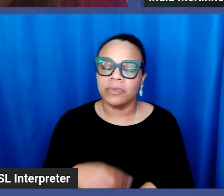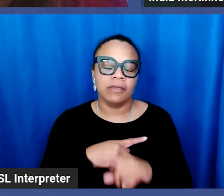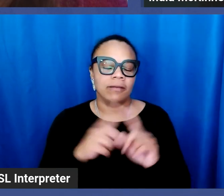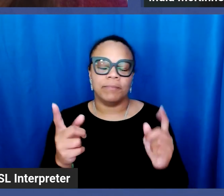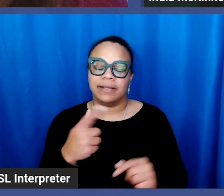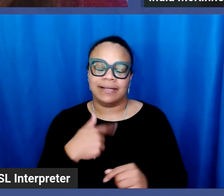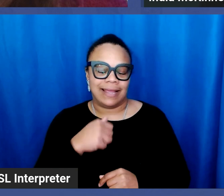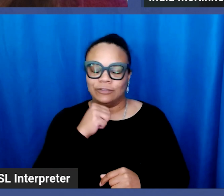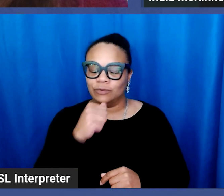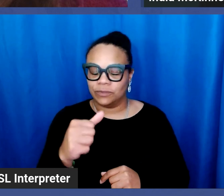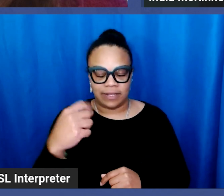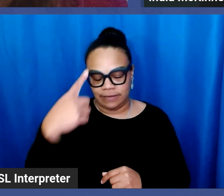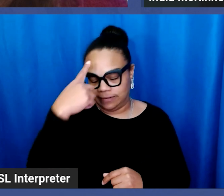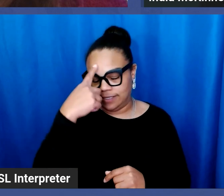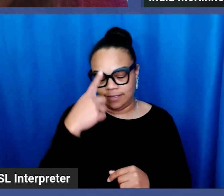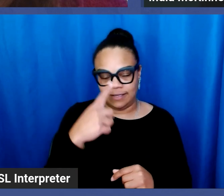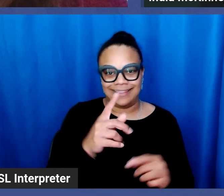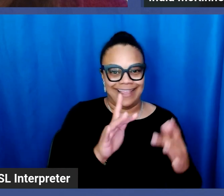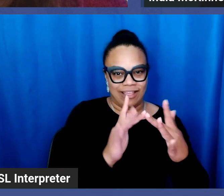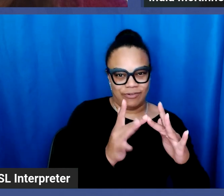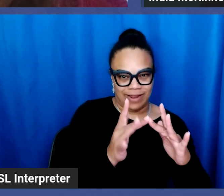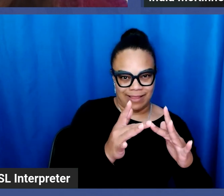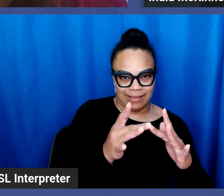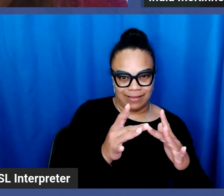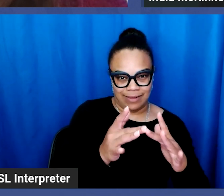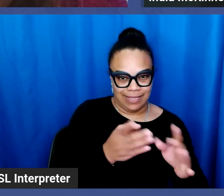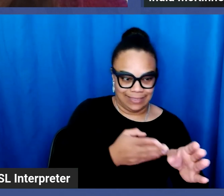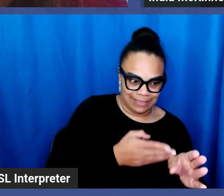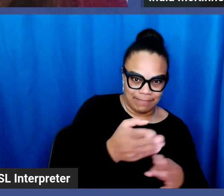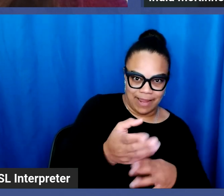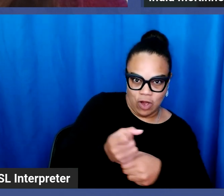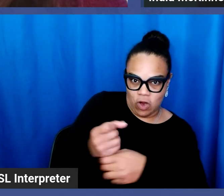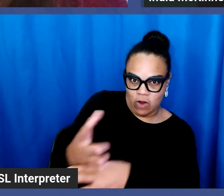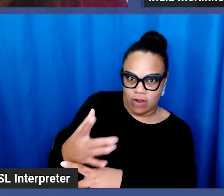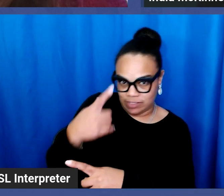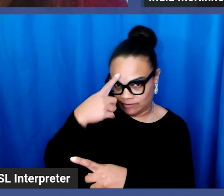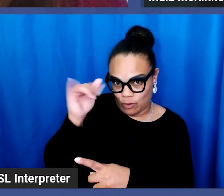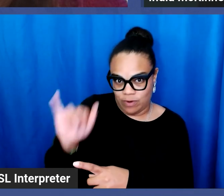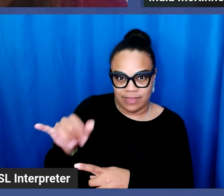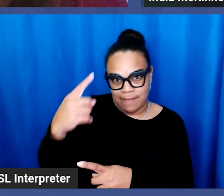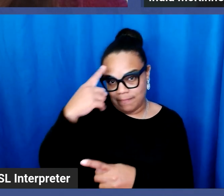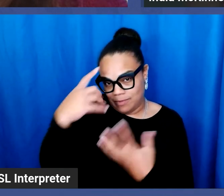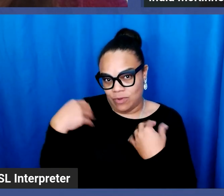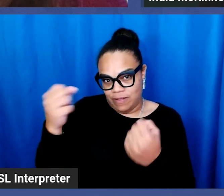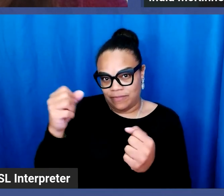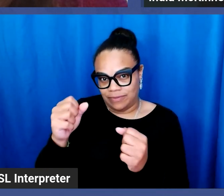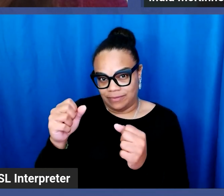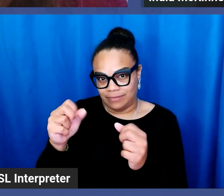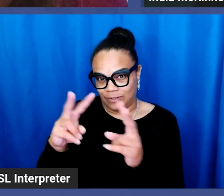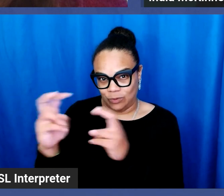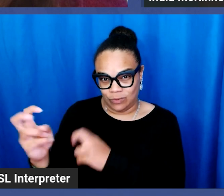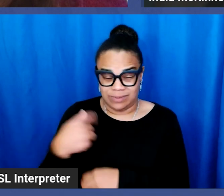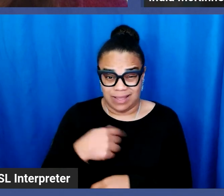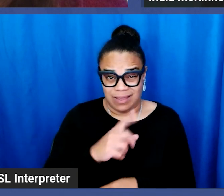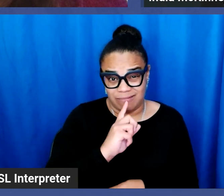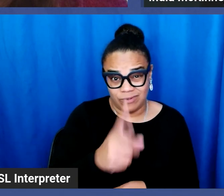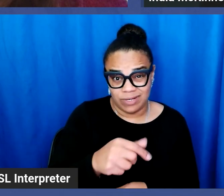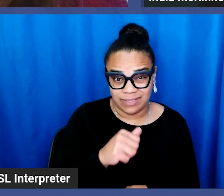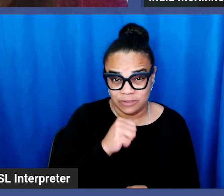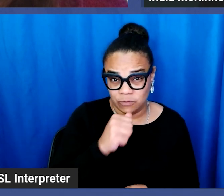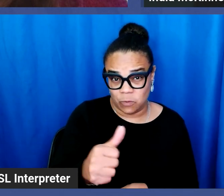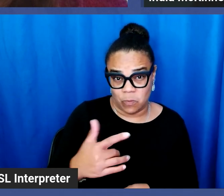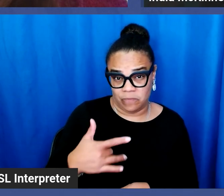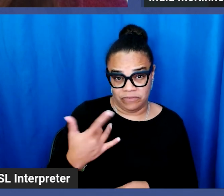that the internet is the root cause of those issues. I don't even necessarily think that the internet exacerbates those issues in all of